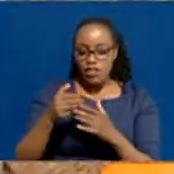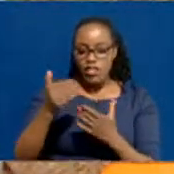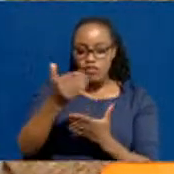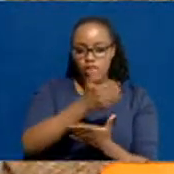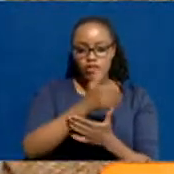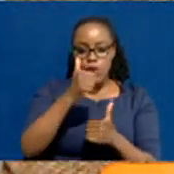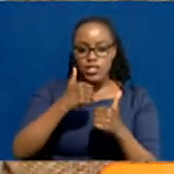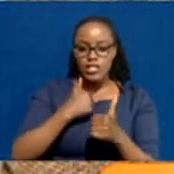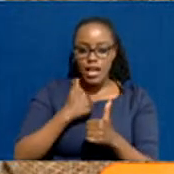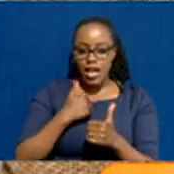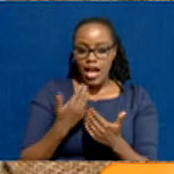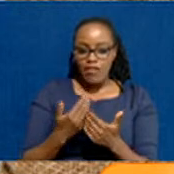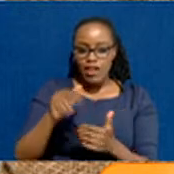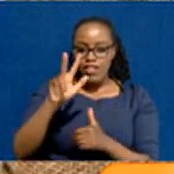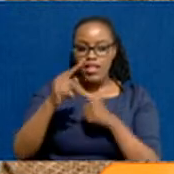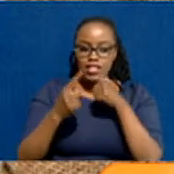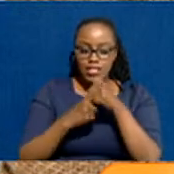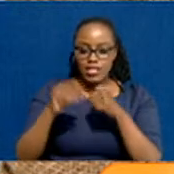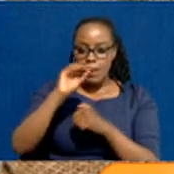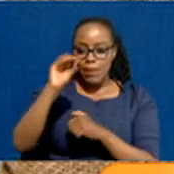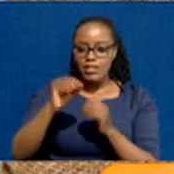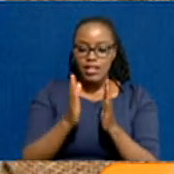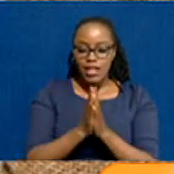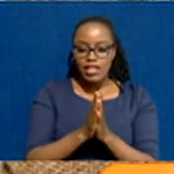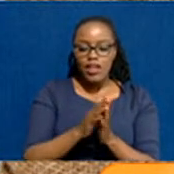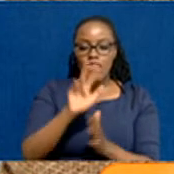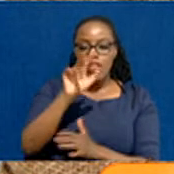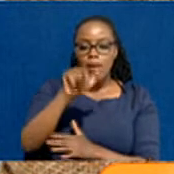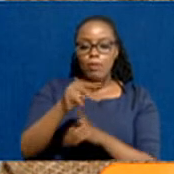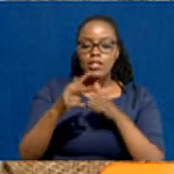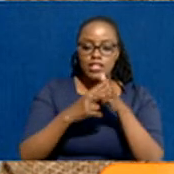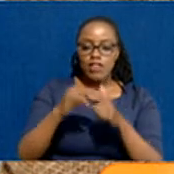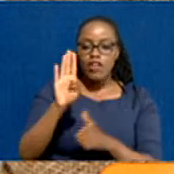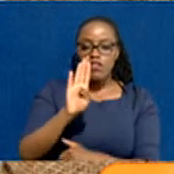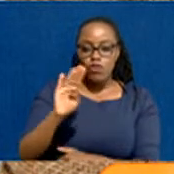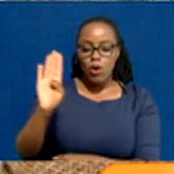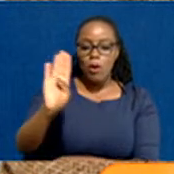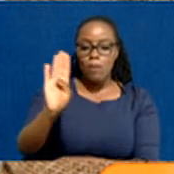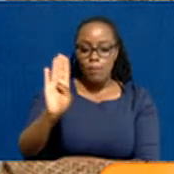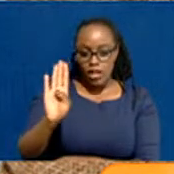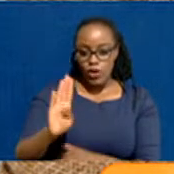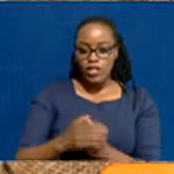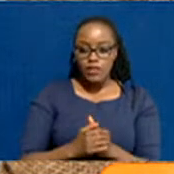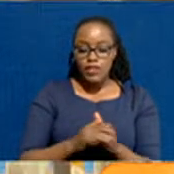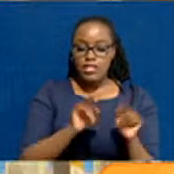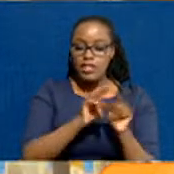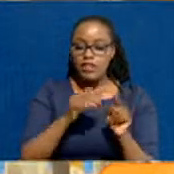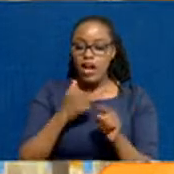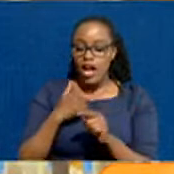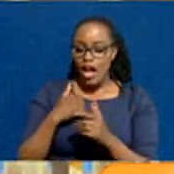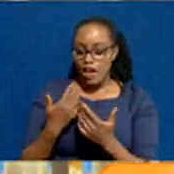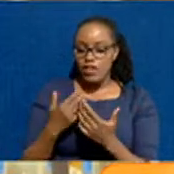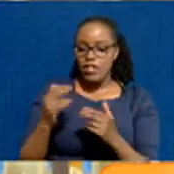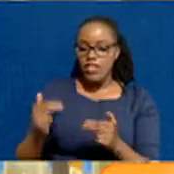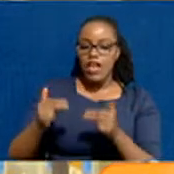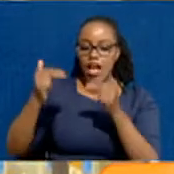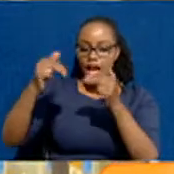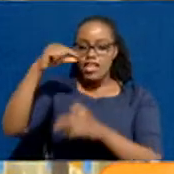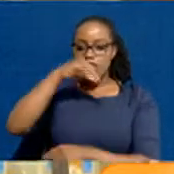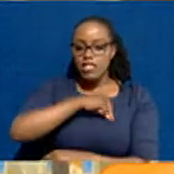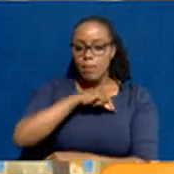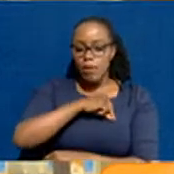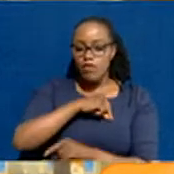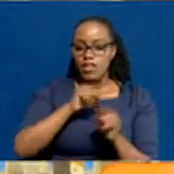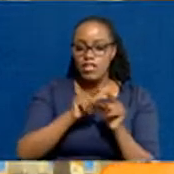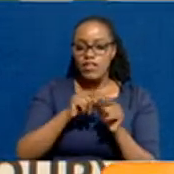which rose 36% to hit 7.34 billion shillings. The result marks the highest profit for the firm